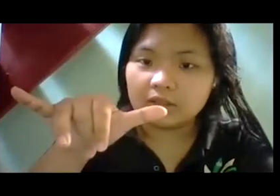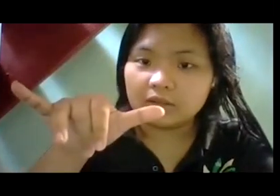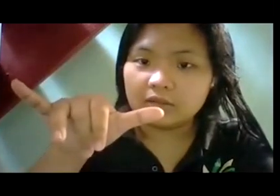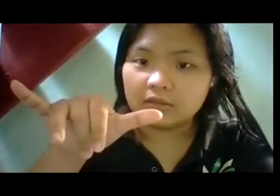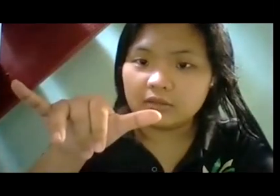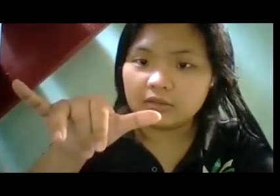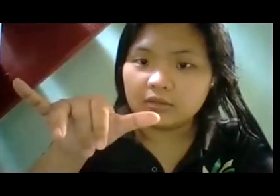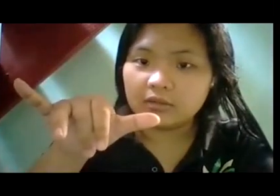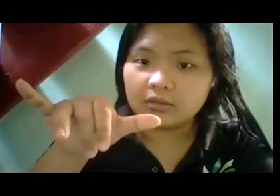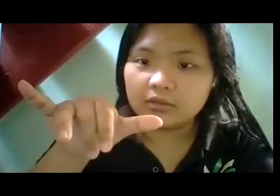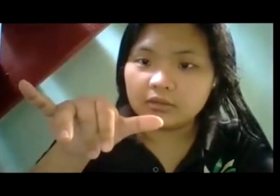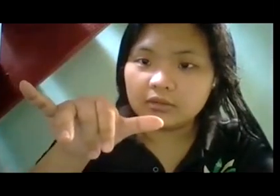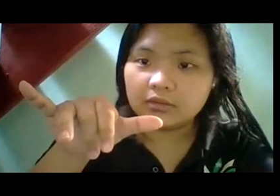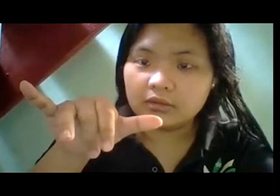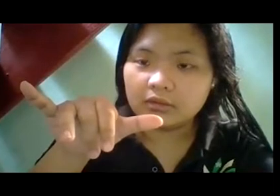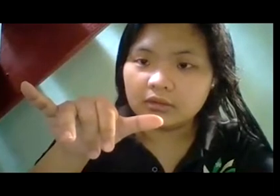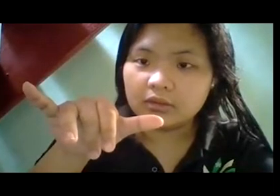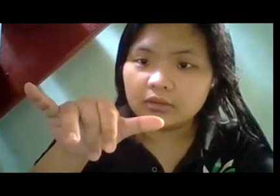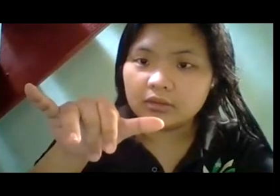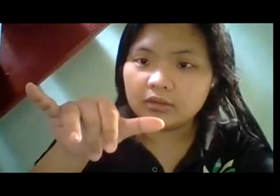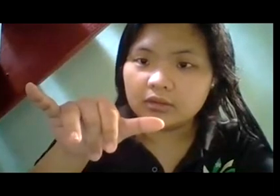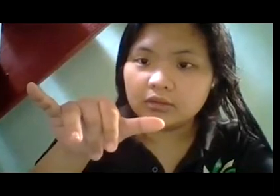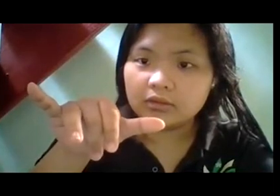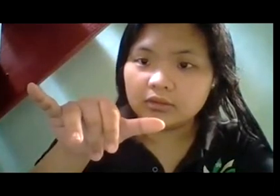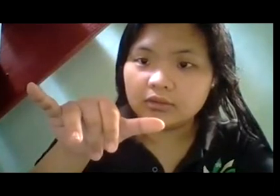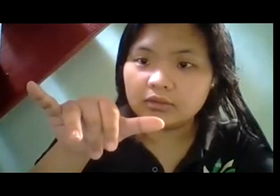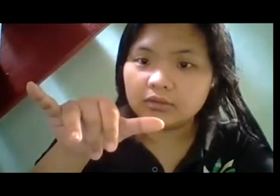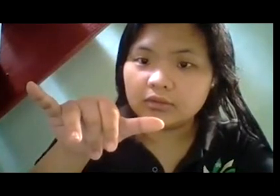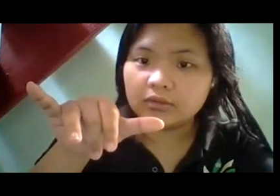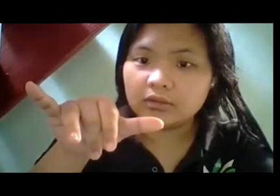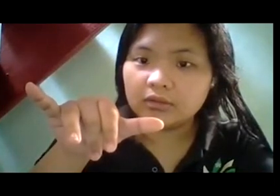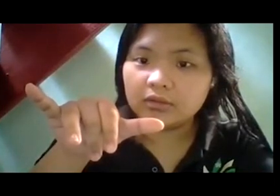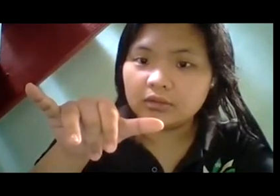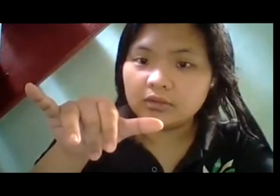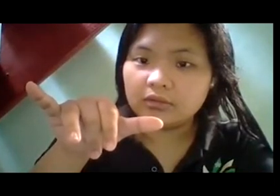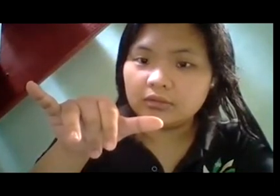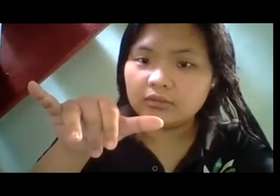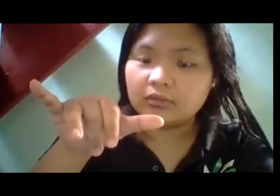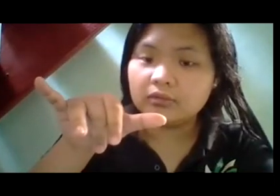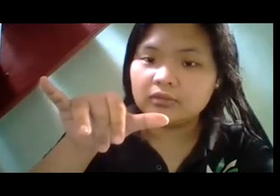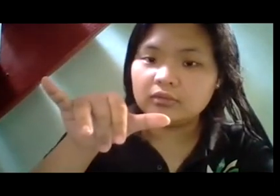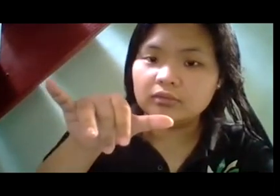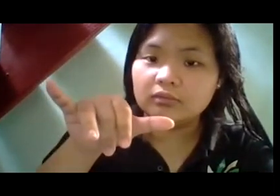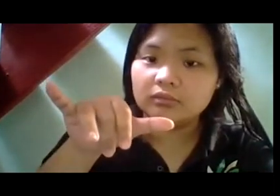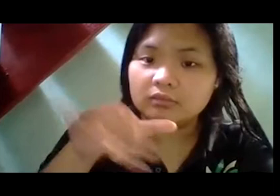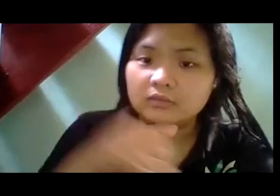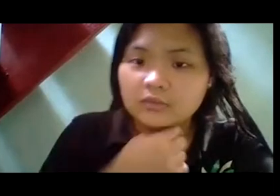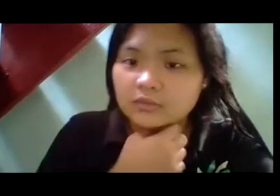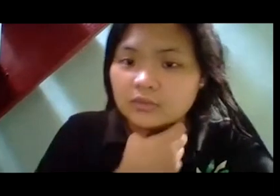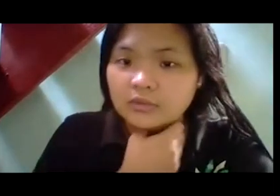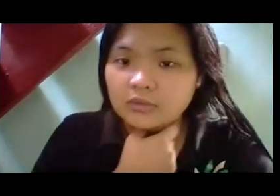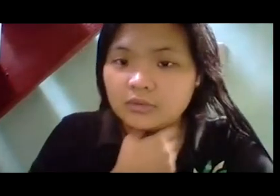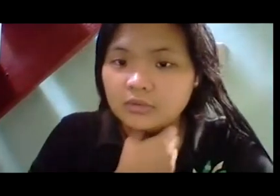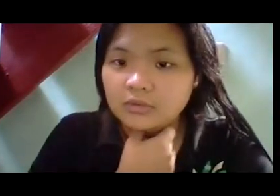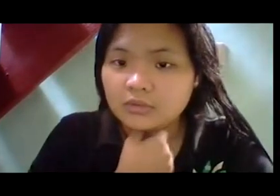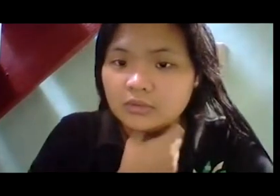We changed it actually to Mary. Yes, that's correct. But in the text I'm looking at, it has spouse